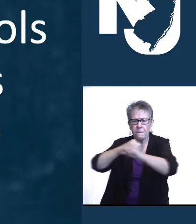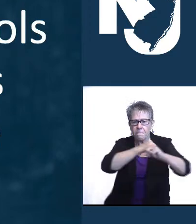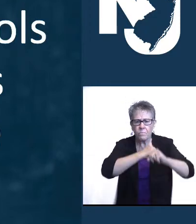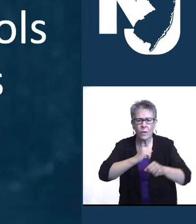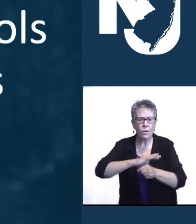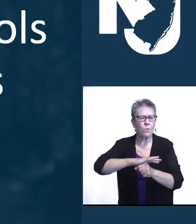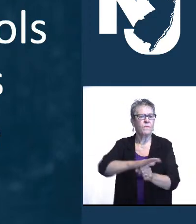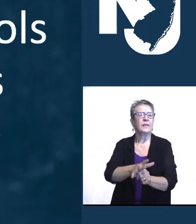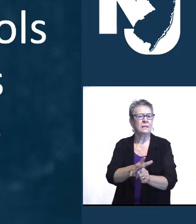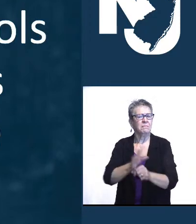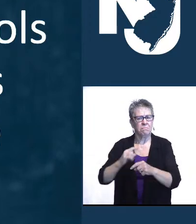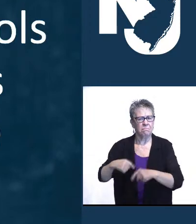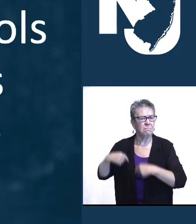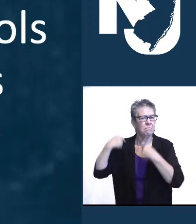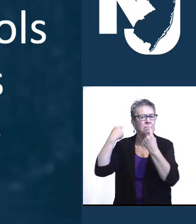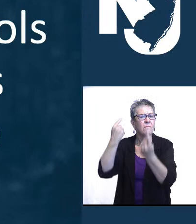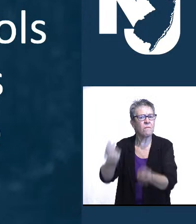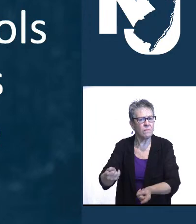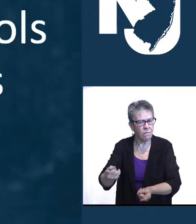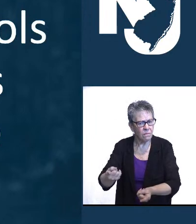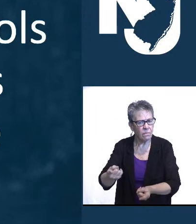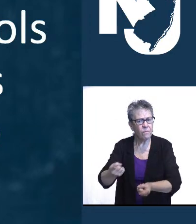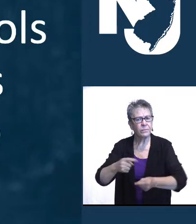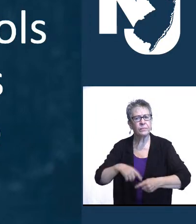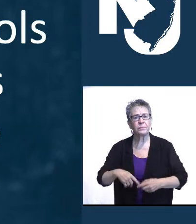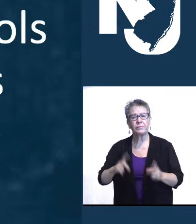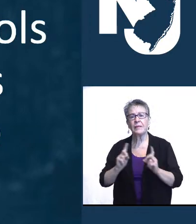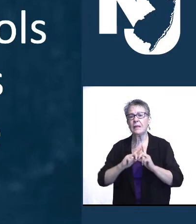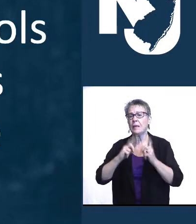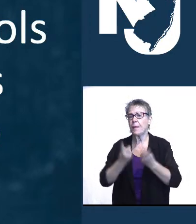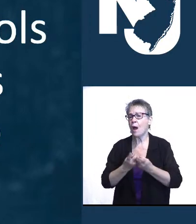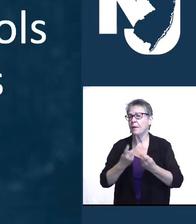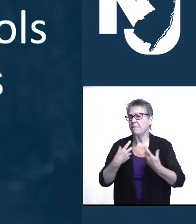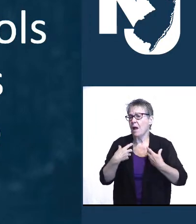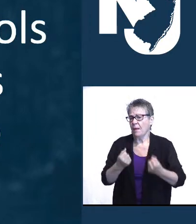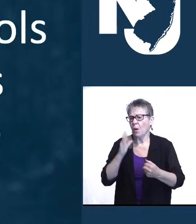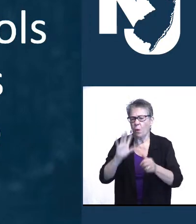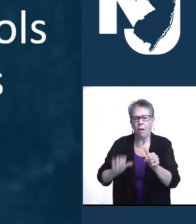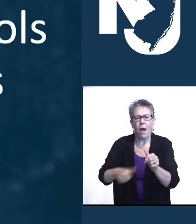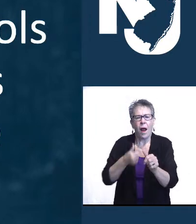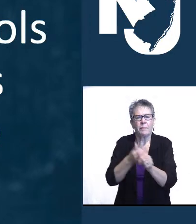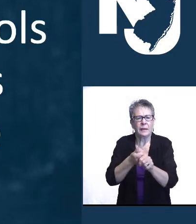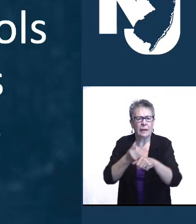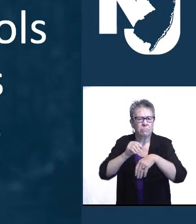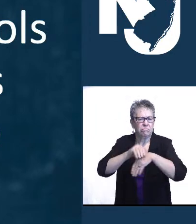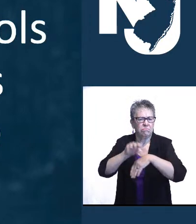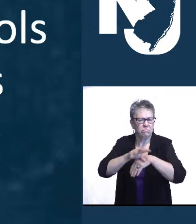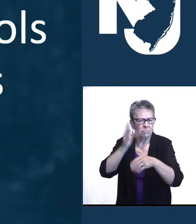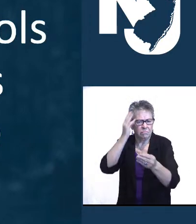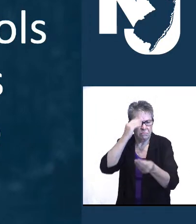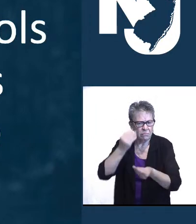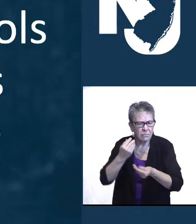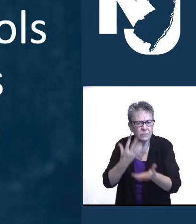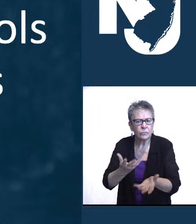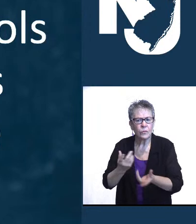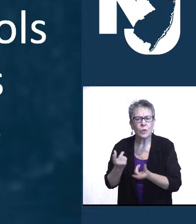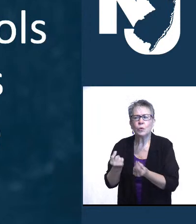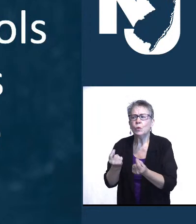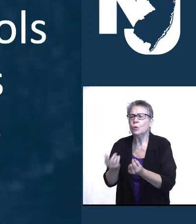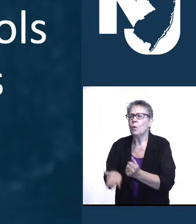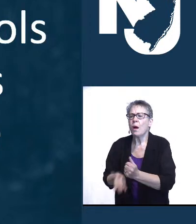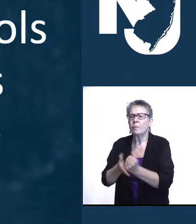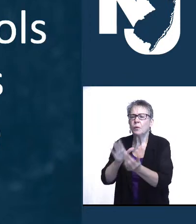leadership, will also be updating its guidance to help school districts make the best decisions as to whether and when